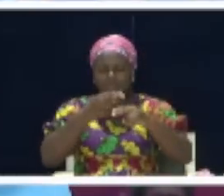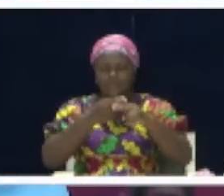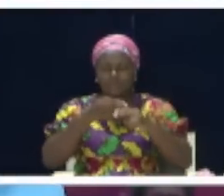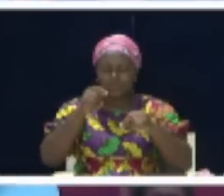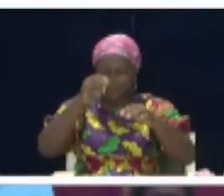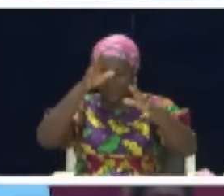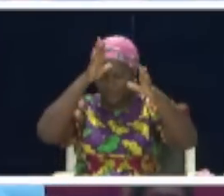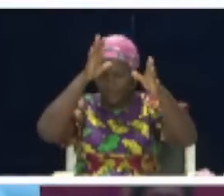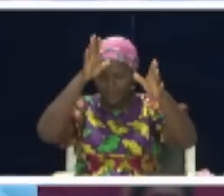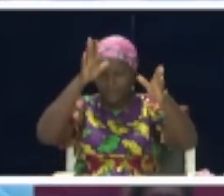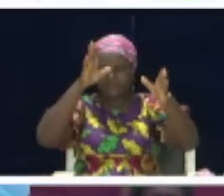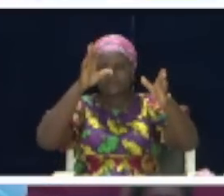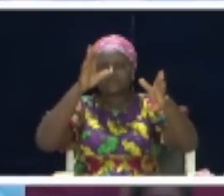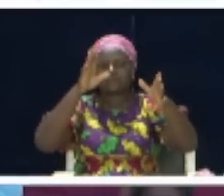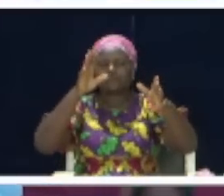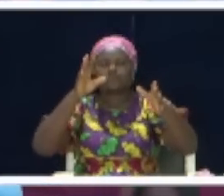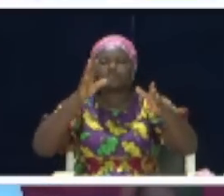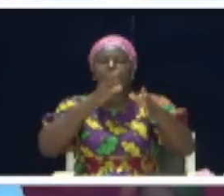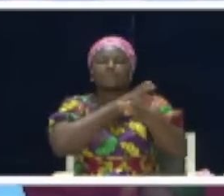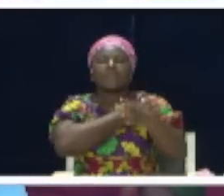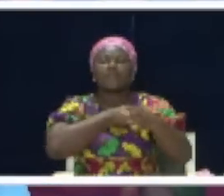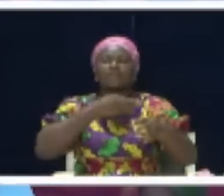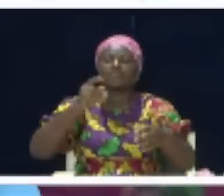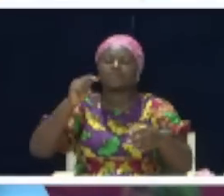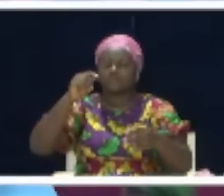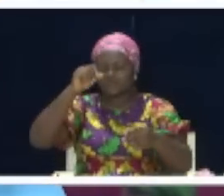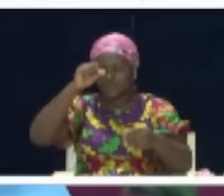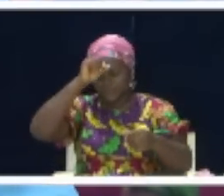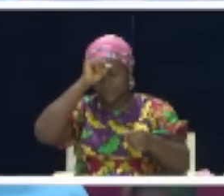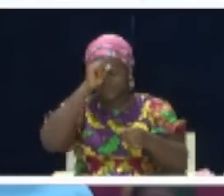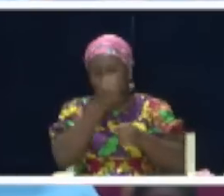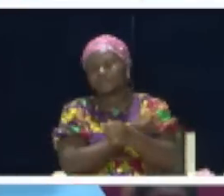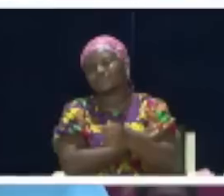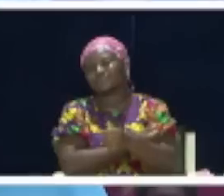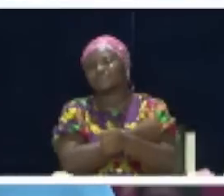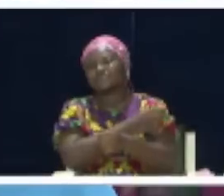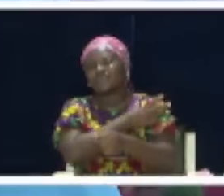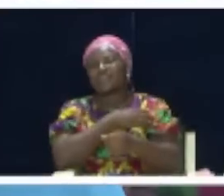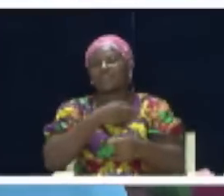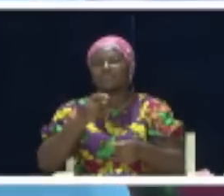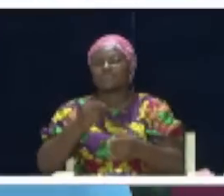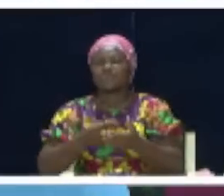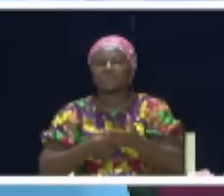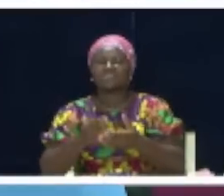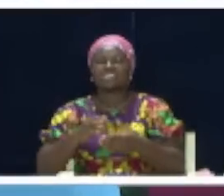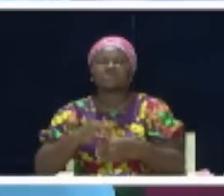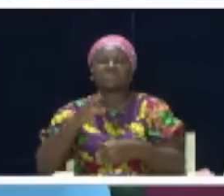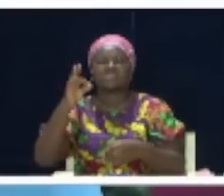Father, and of the Son, and of the Holy Spirit.